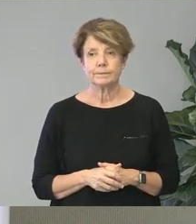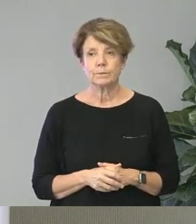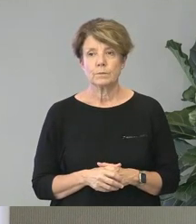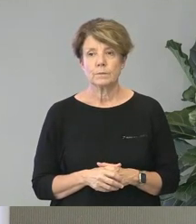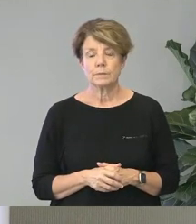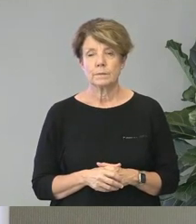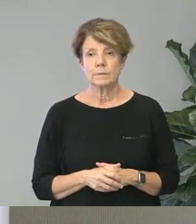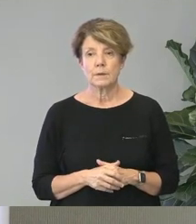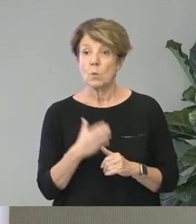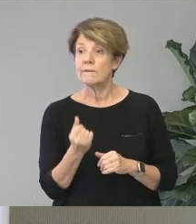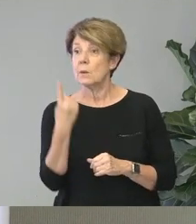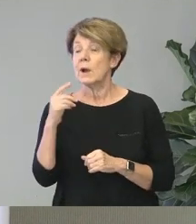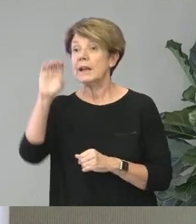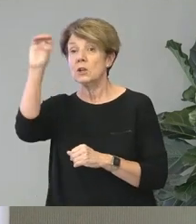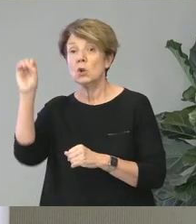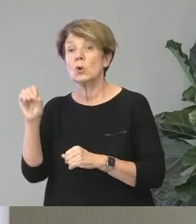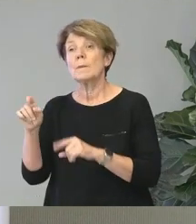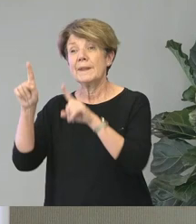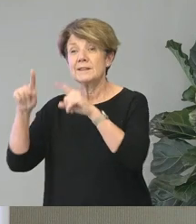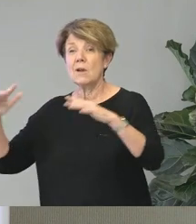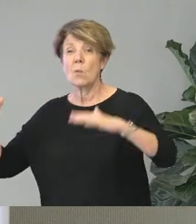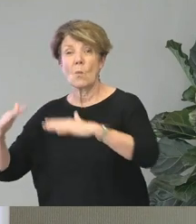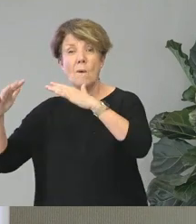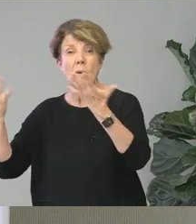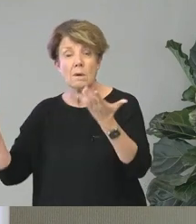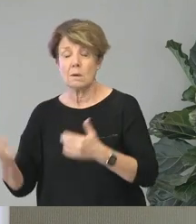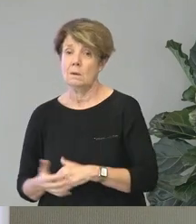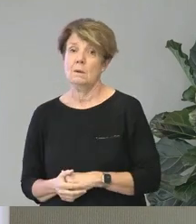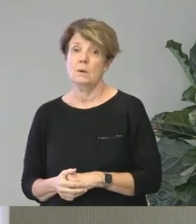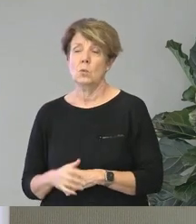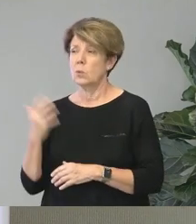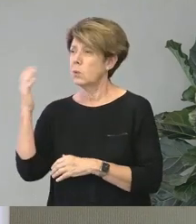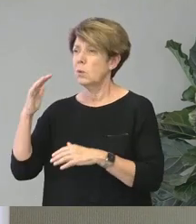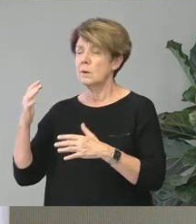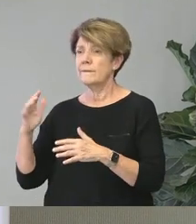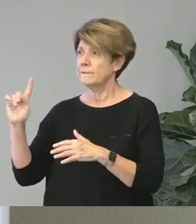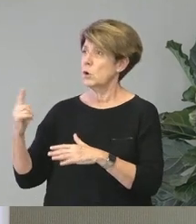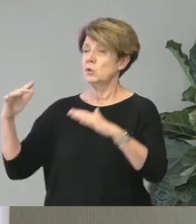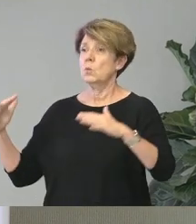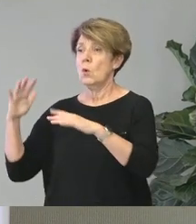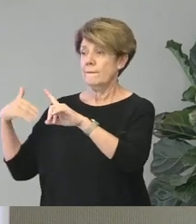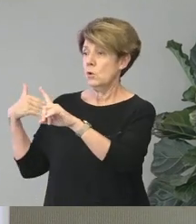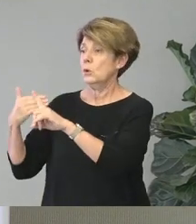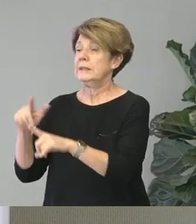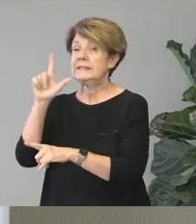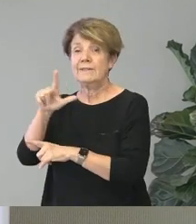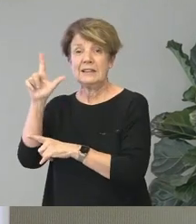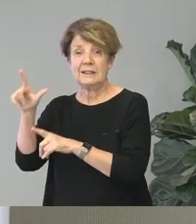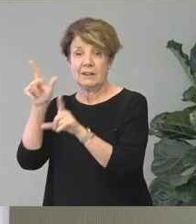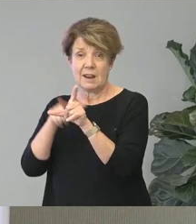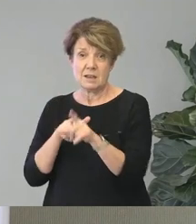We've got someone in Europe who started a war, first great big war since 77 years,